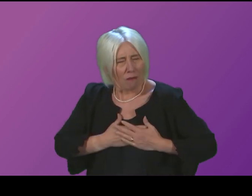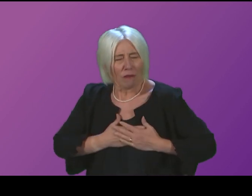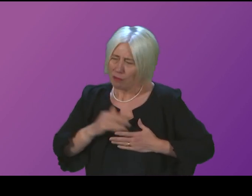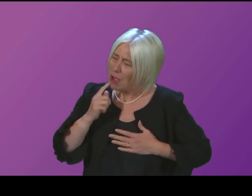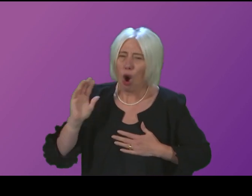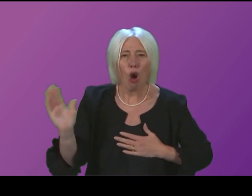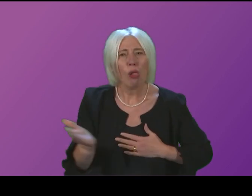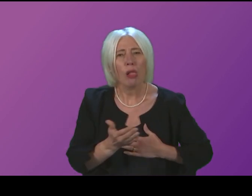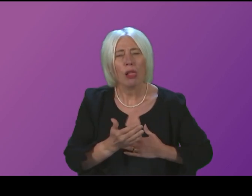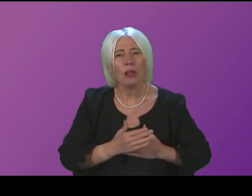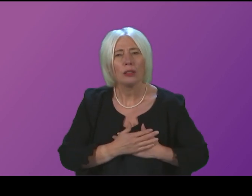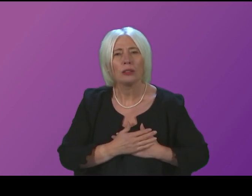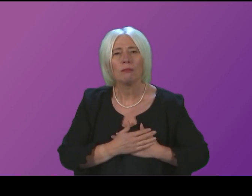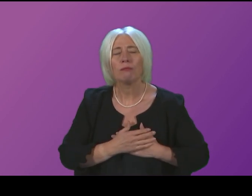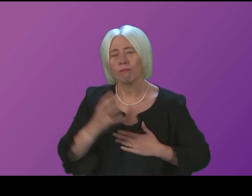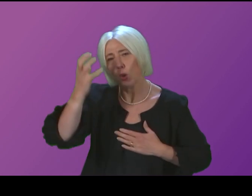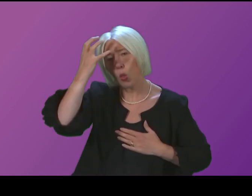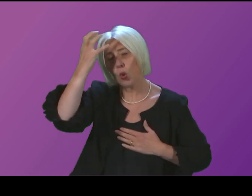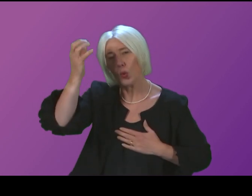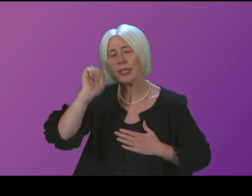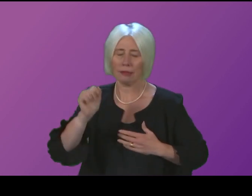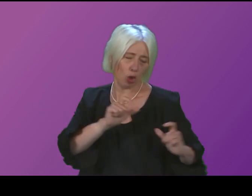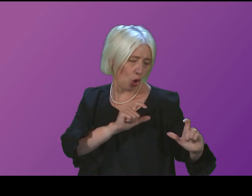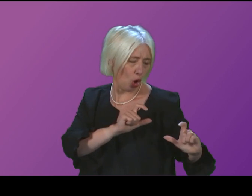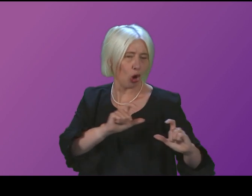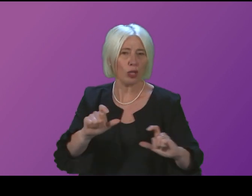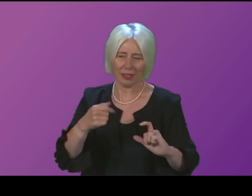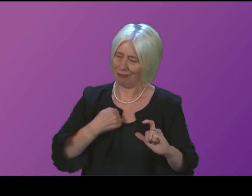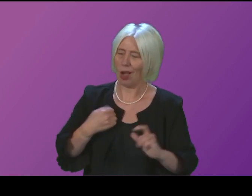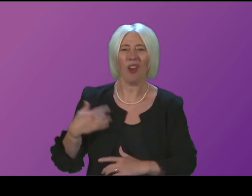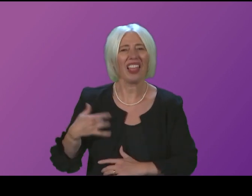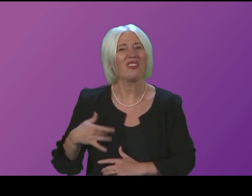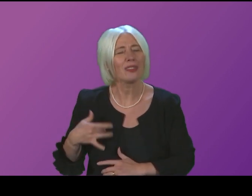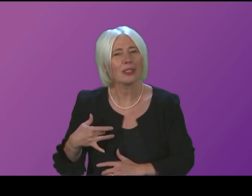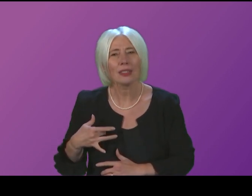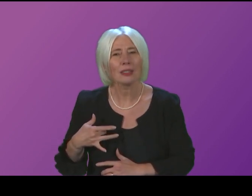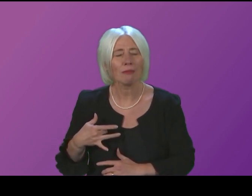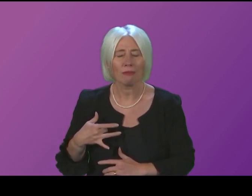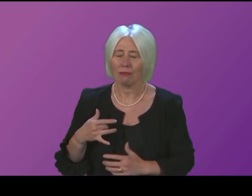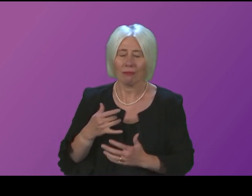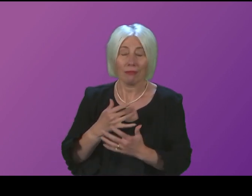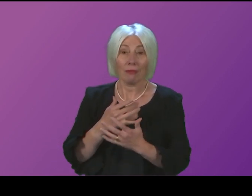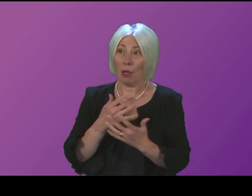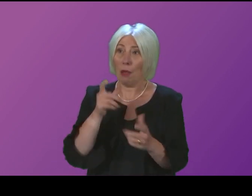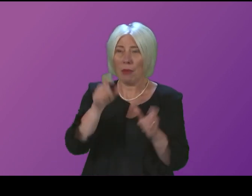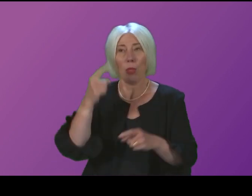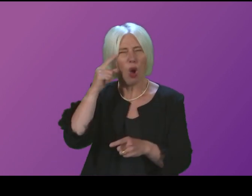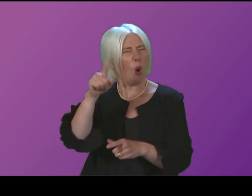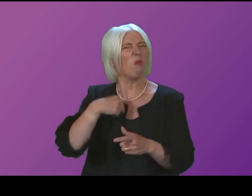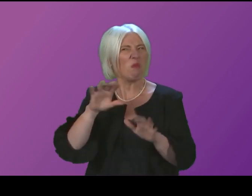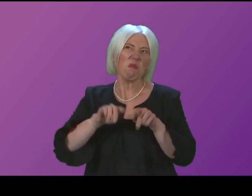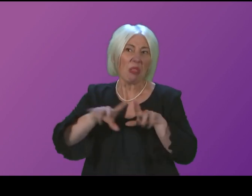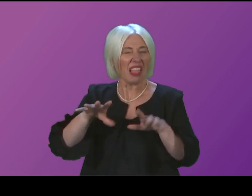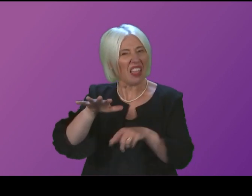all. Her Majesty was a constant in our lives. Many saw her as family.